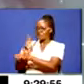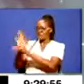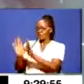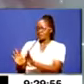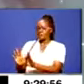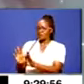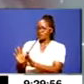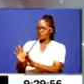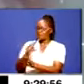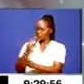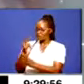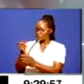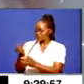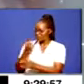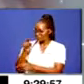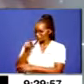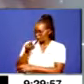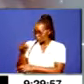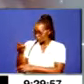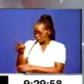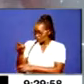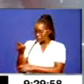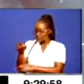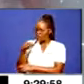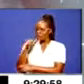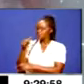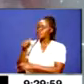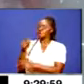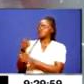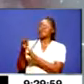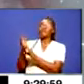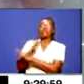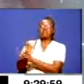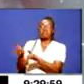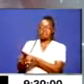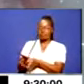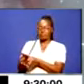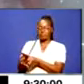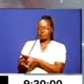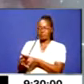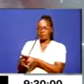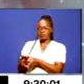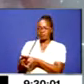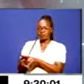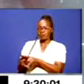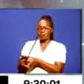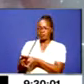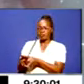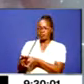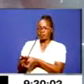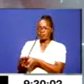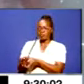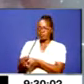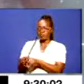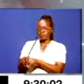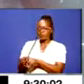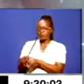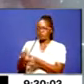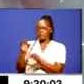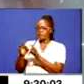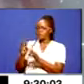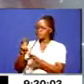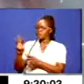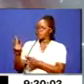are treating you, unlike probably before. So, for instance, I'll just say, if you are in some wards those